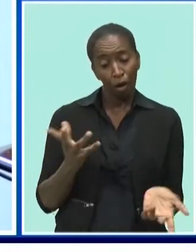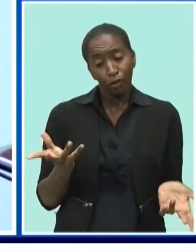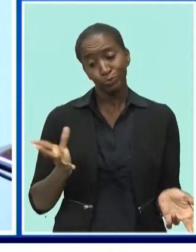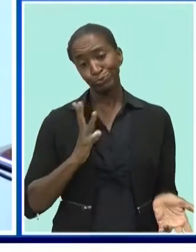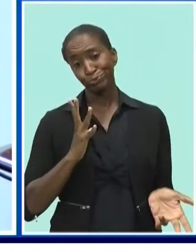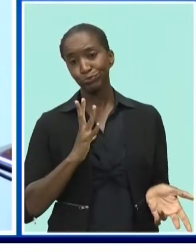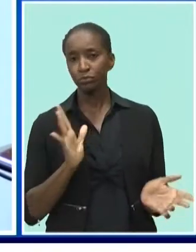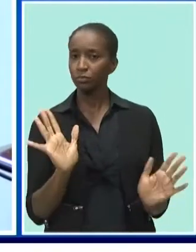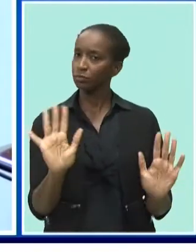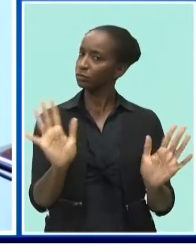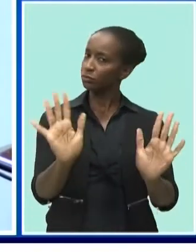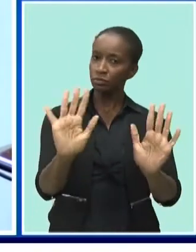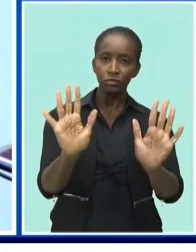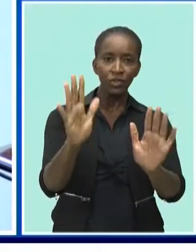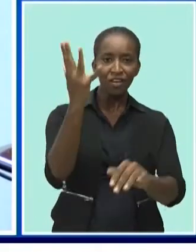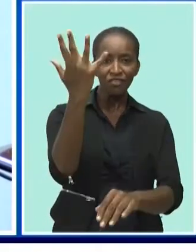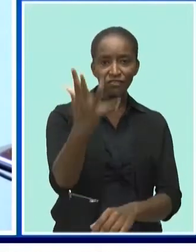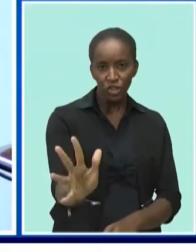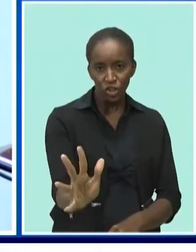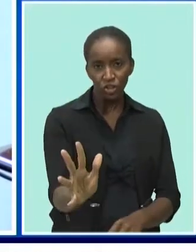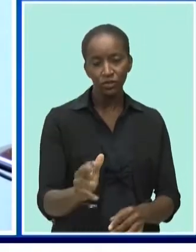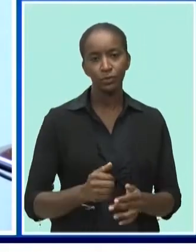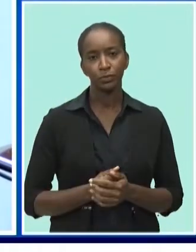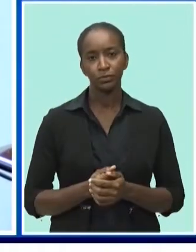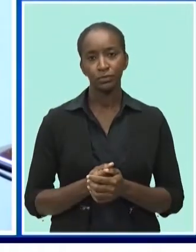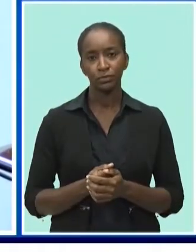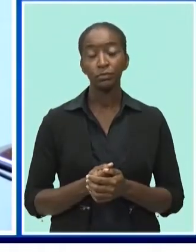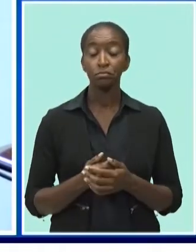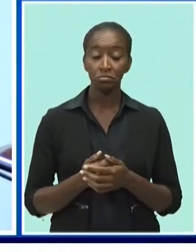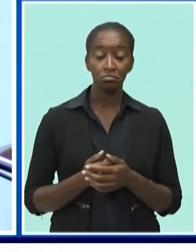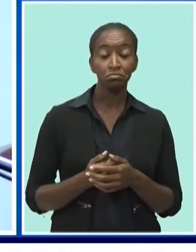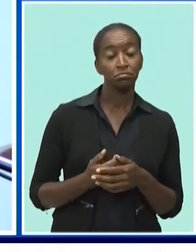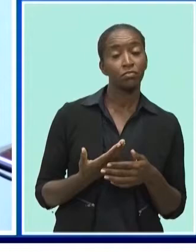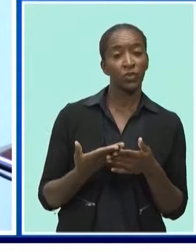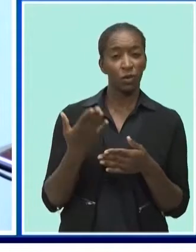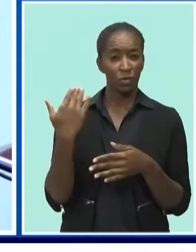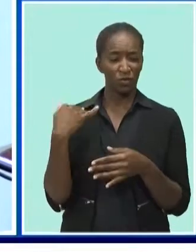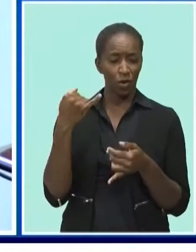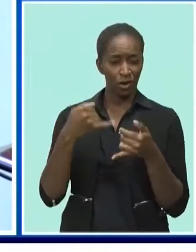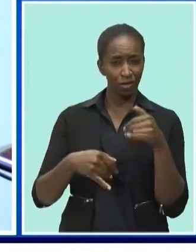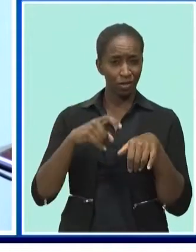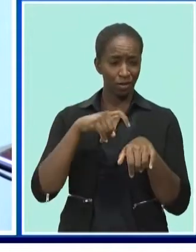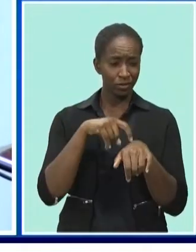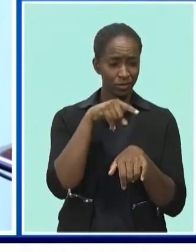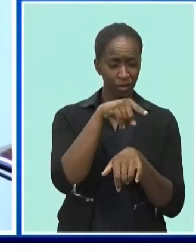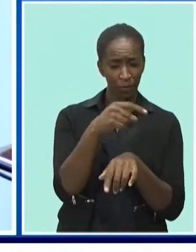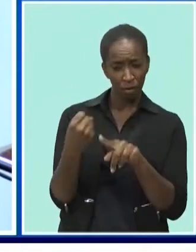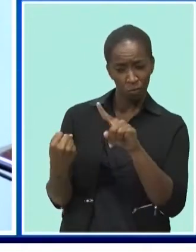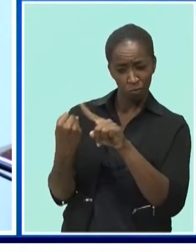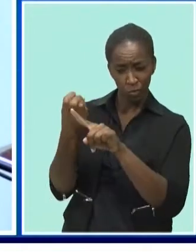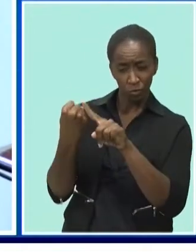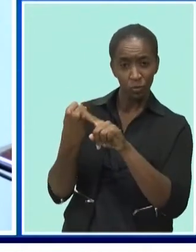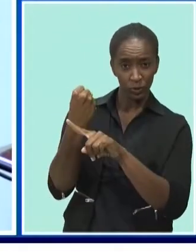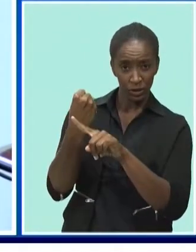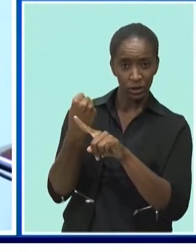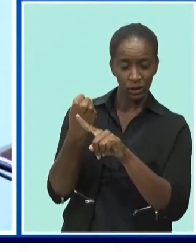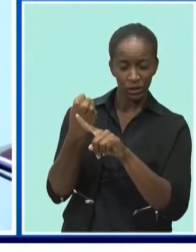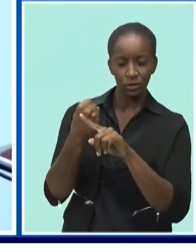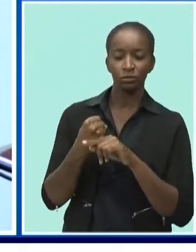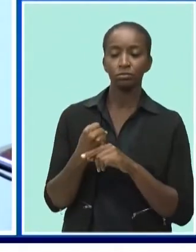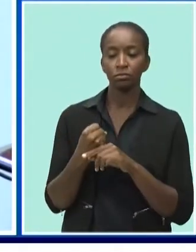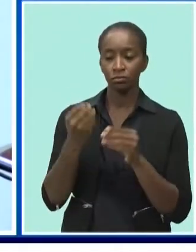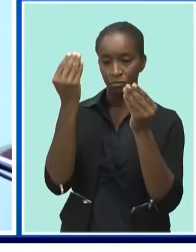The last of these got full national attention with the very encouraging words and progressive action of